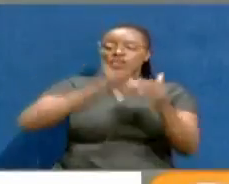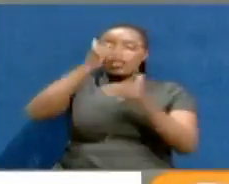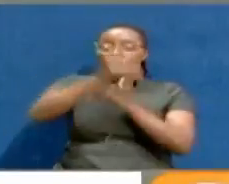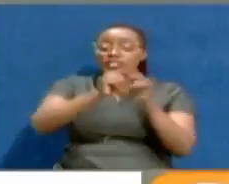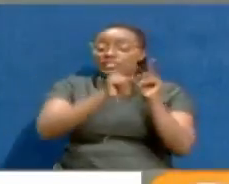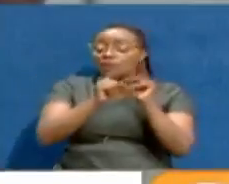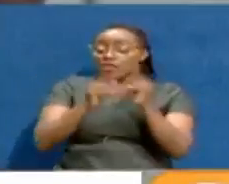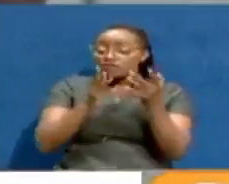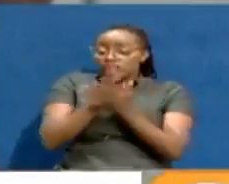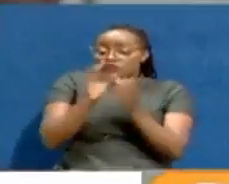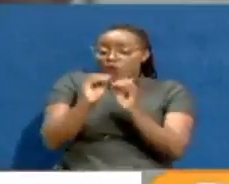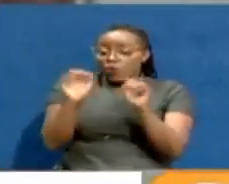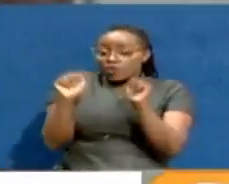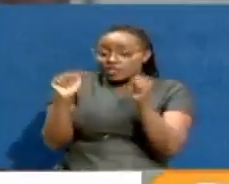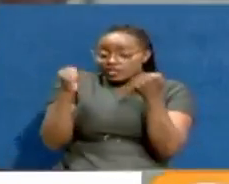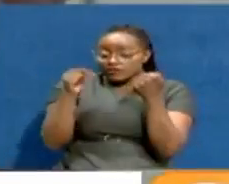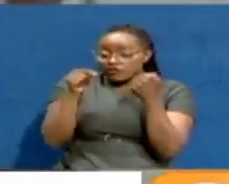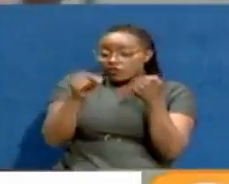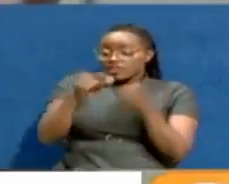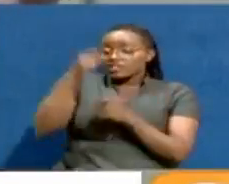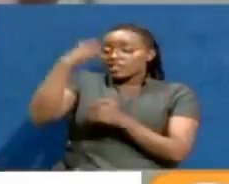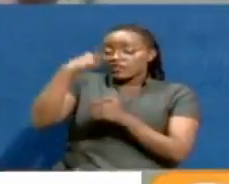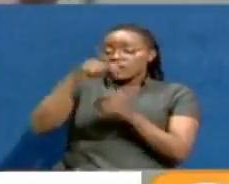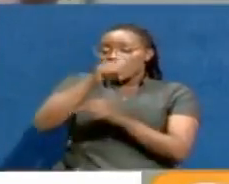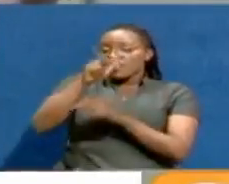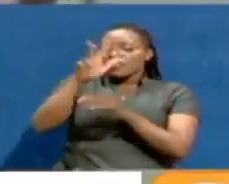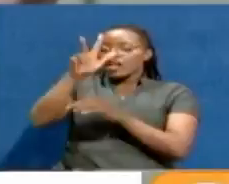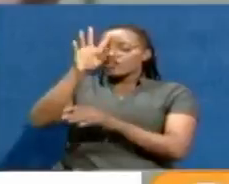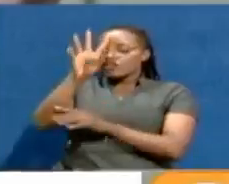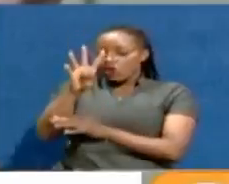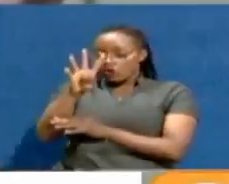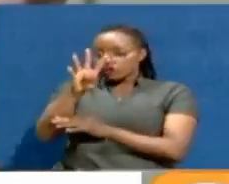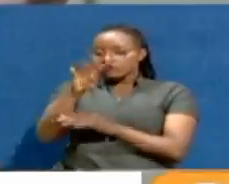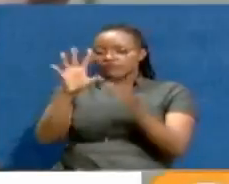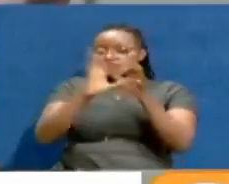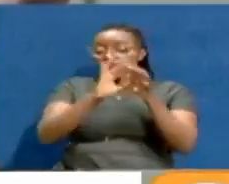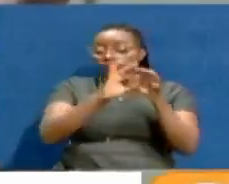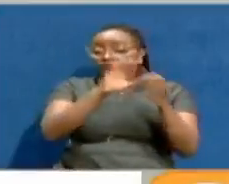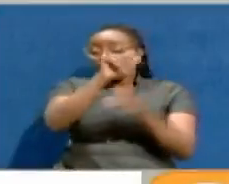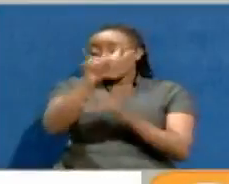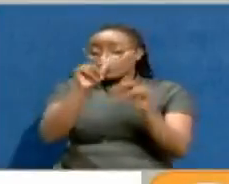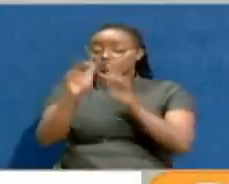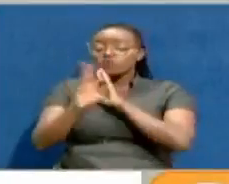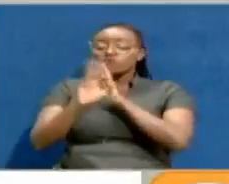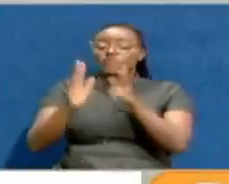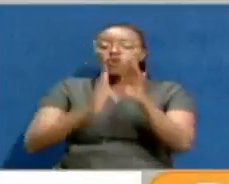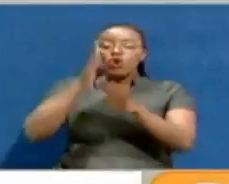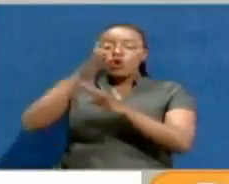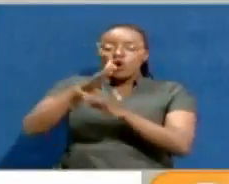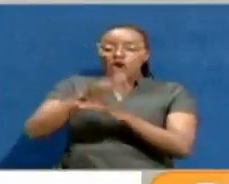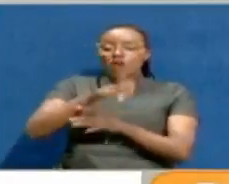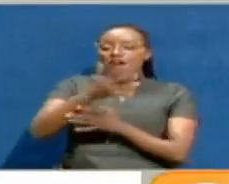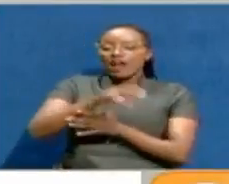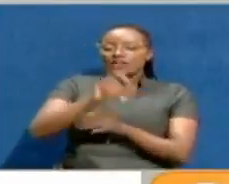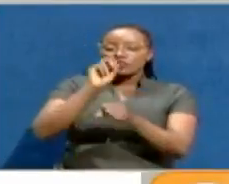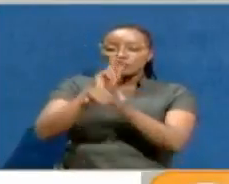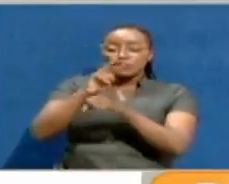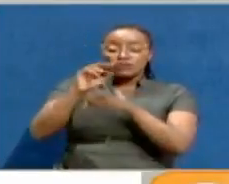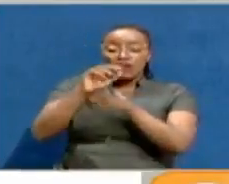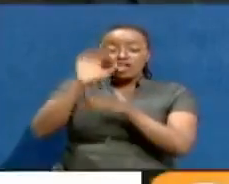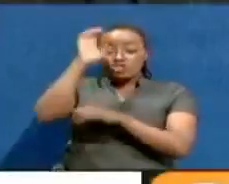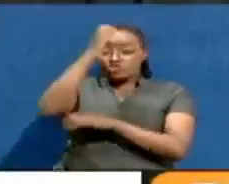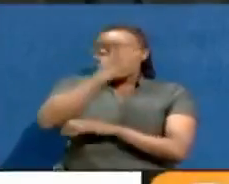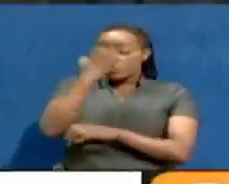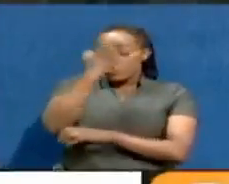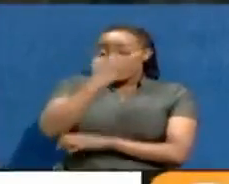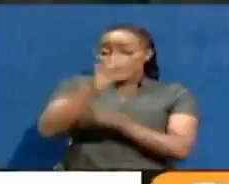the uncertainty of the safety of the vaccine, based on 34 reports of blood clot-related issues reported by more than a dozen European countries,